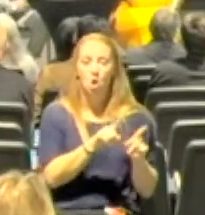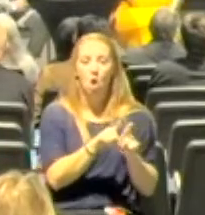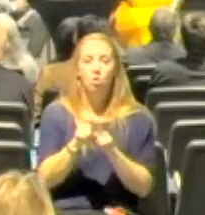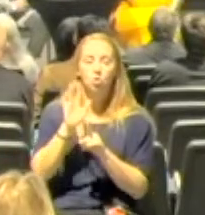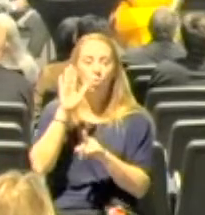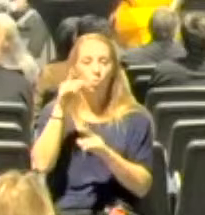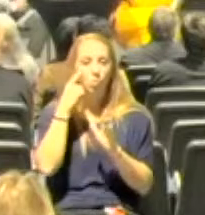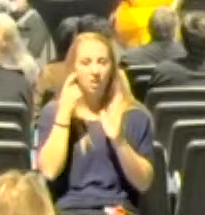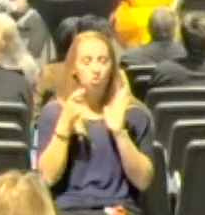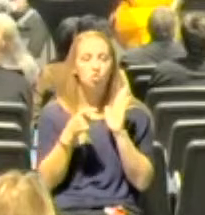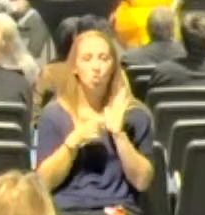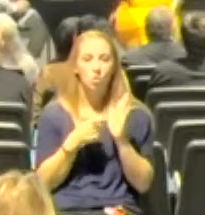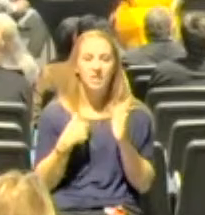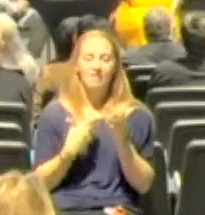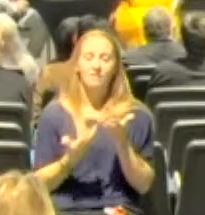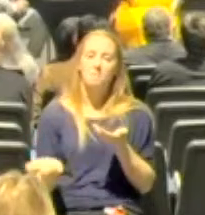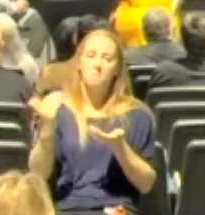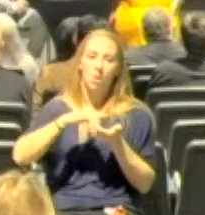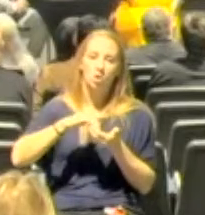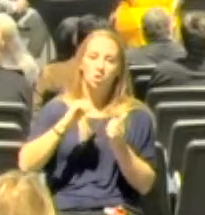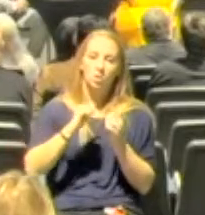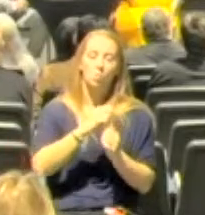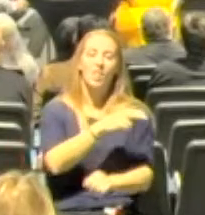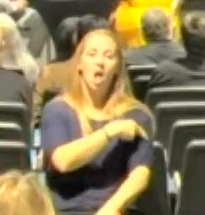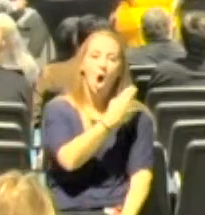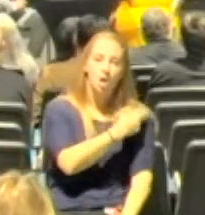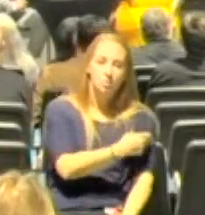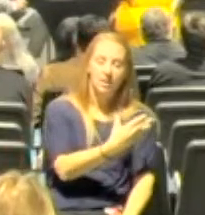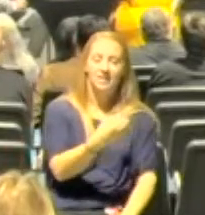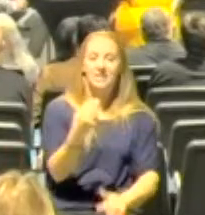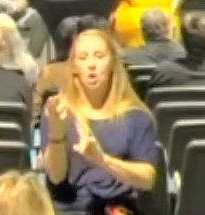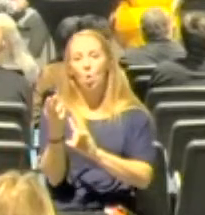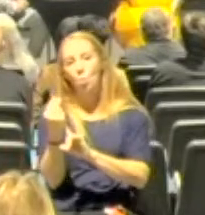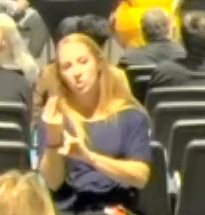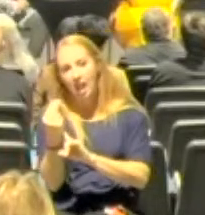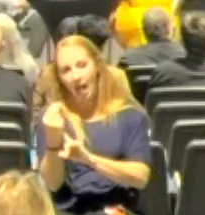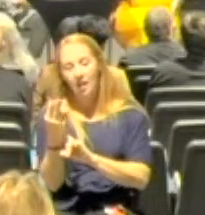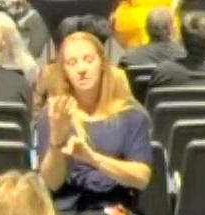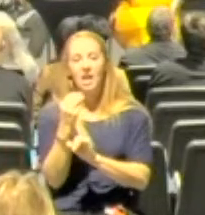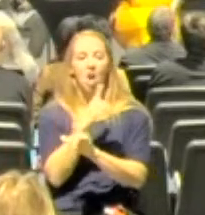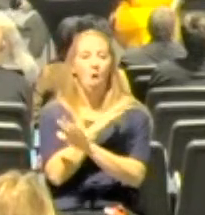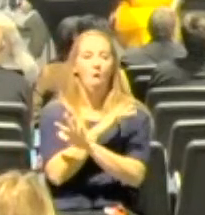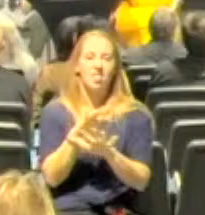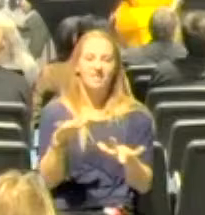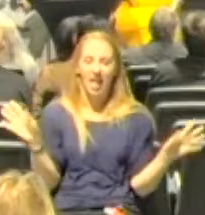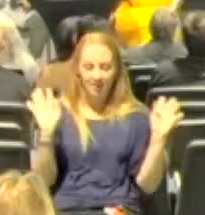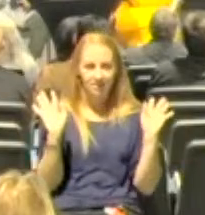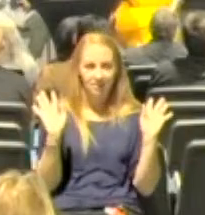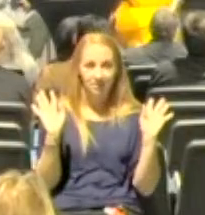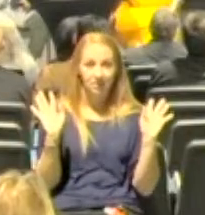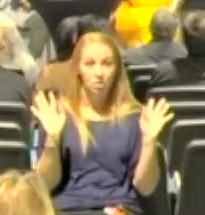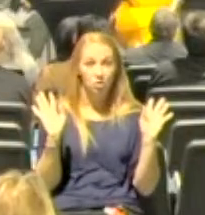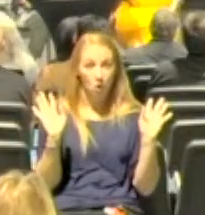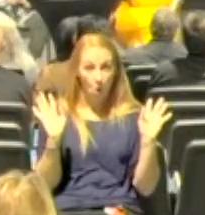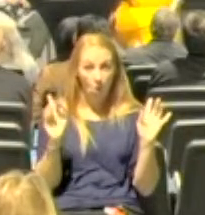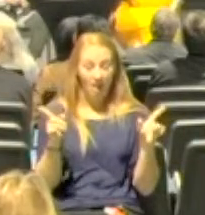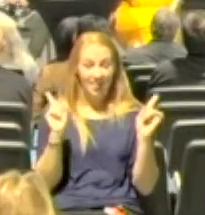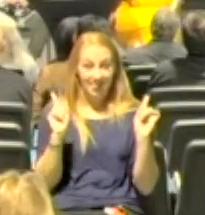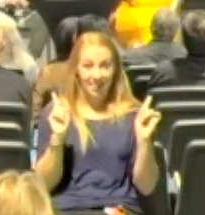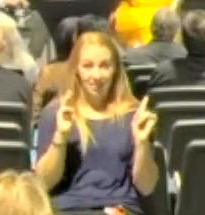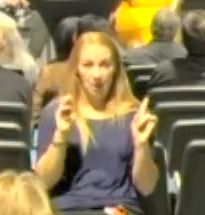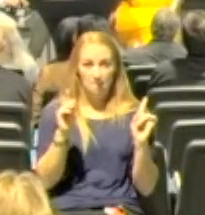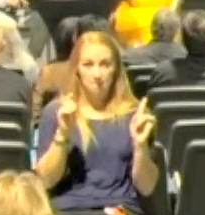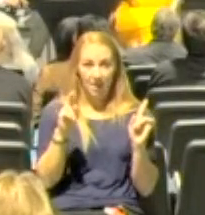that we have partnerships with hospitals and hotels and all that fun stuff. So this master plan